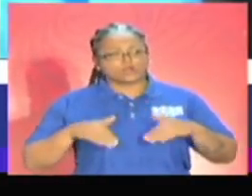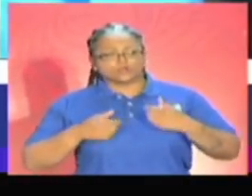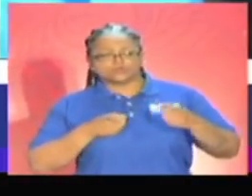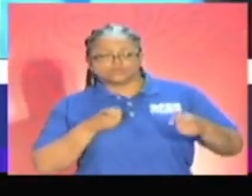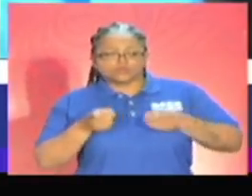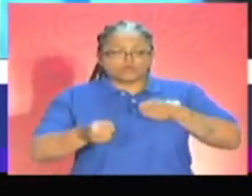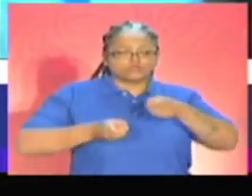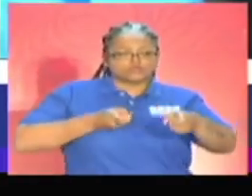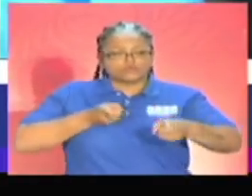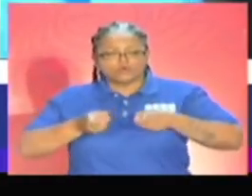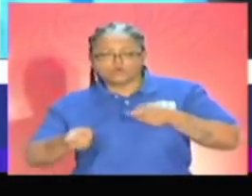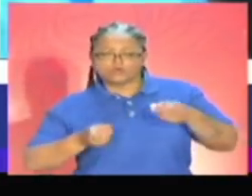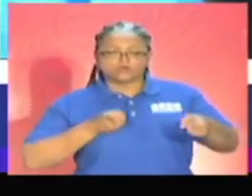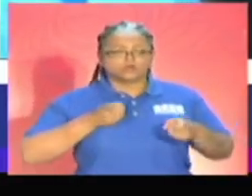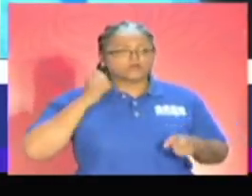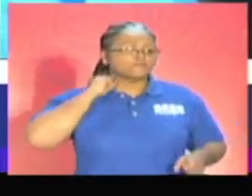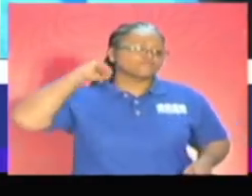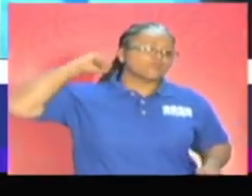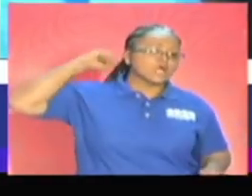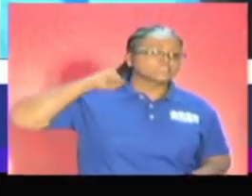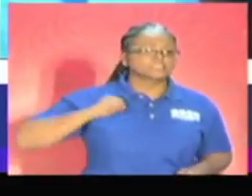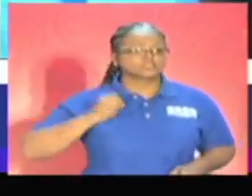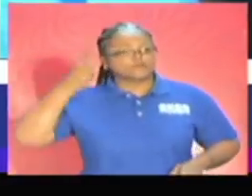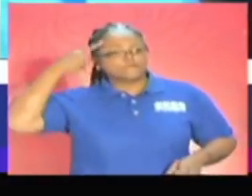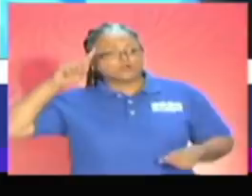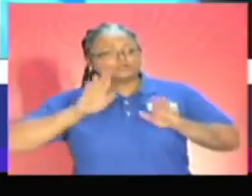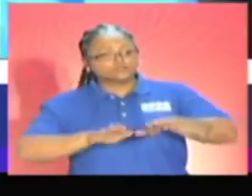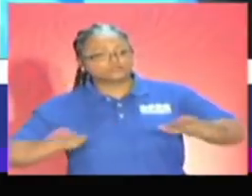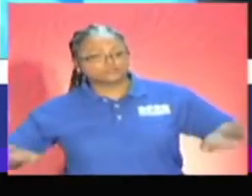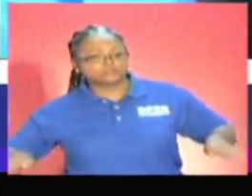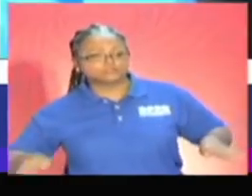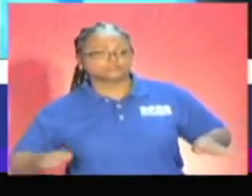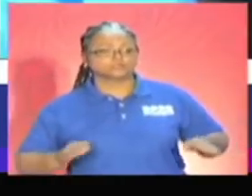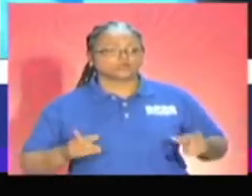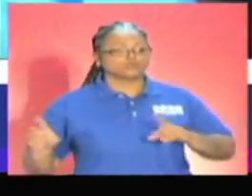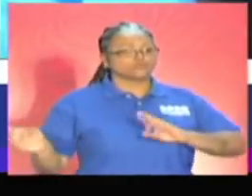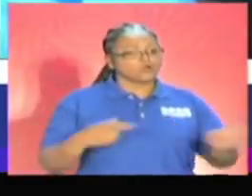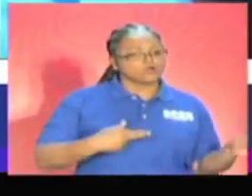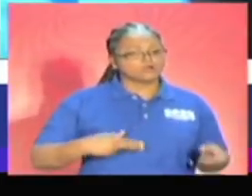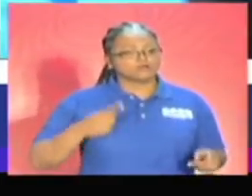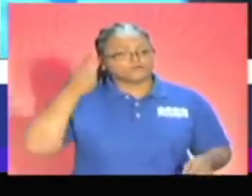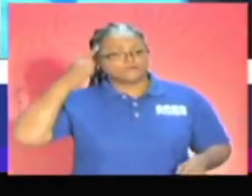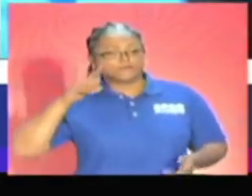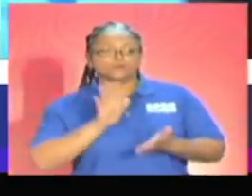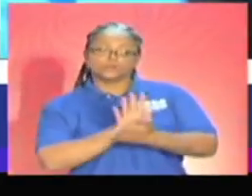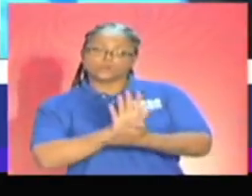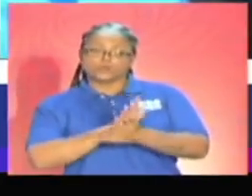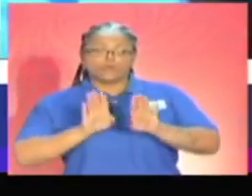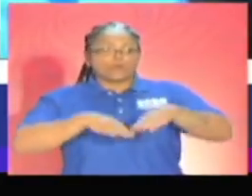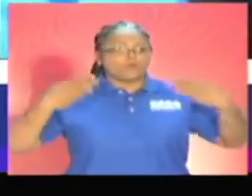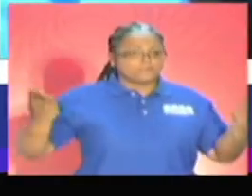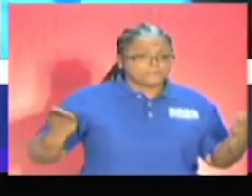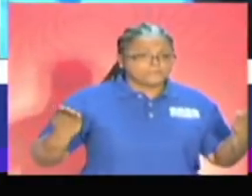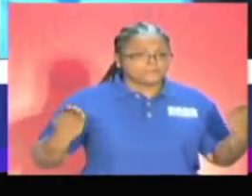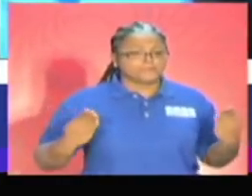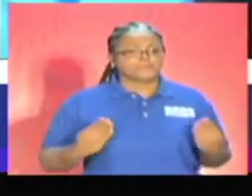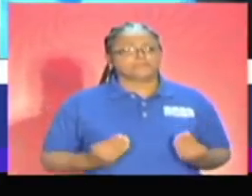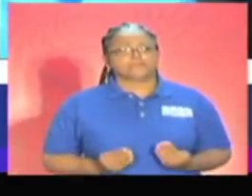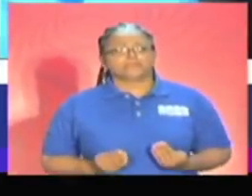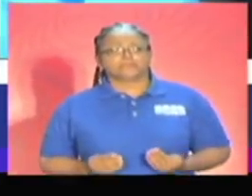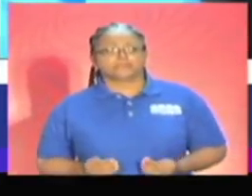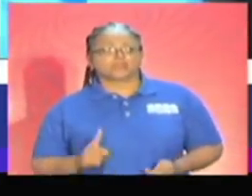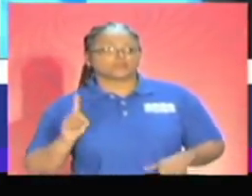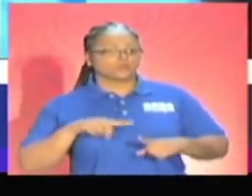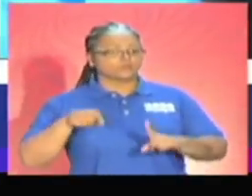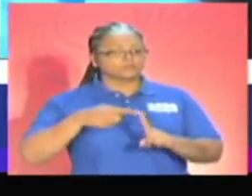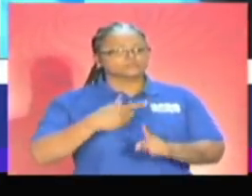children, in preparation for the opening of school when they have to be vaccinated. But I'm